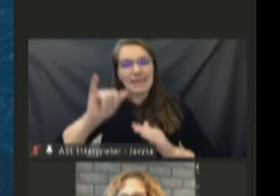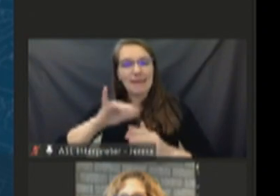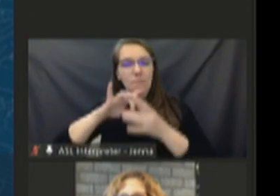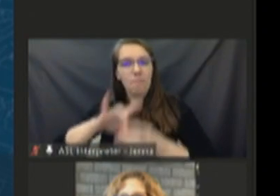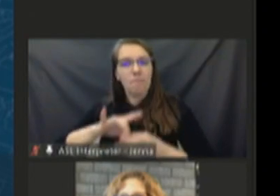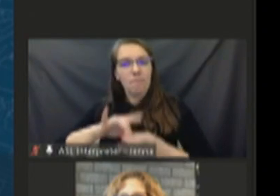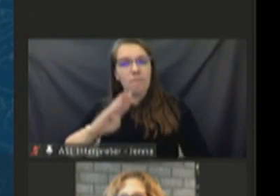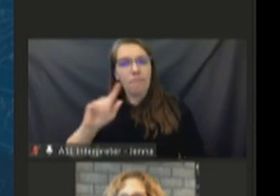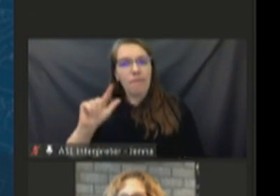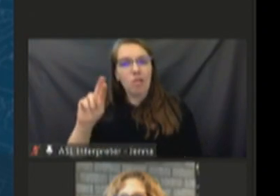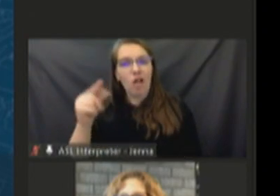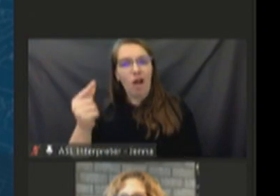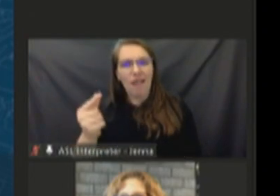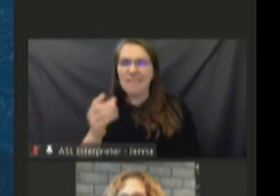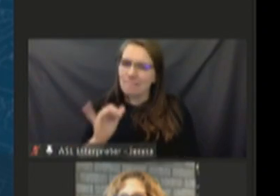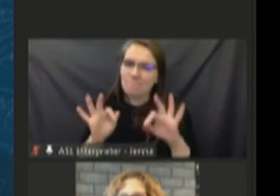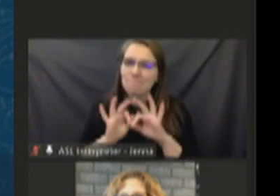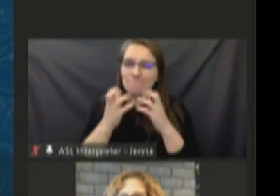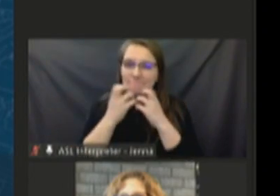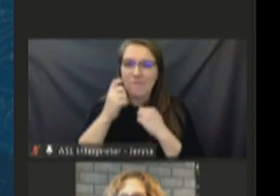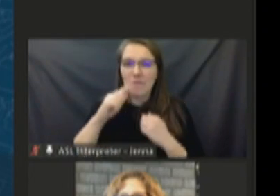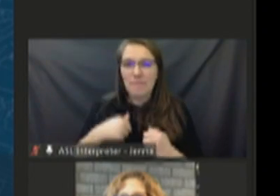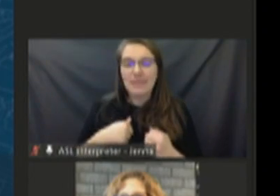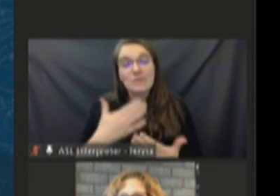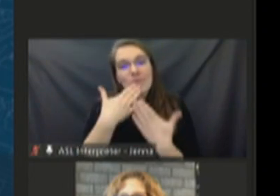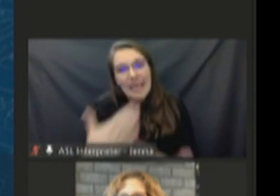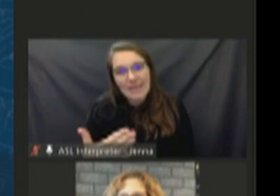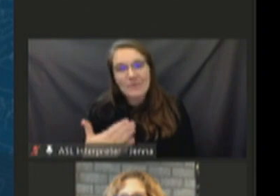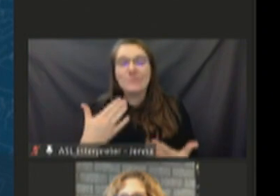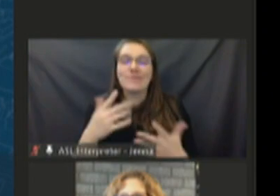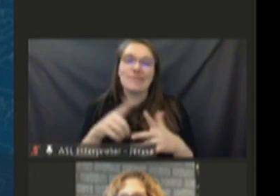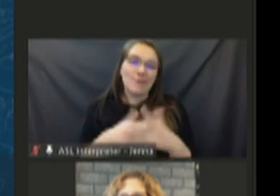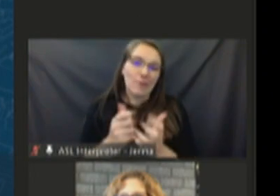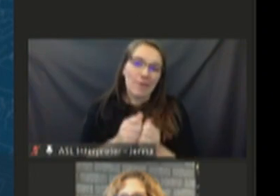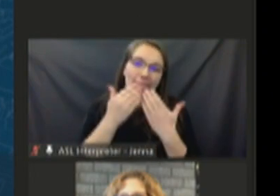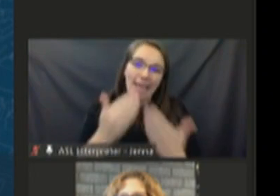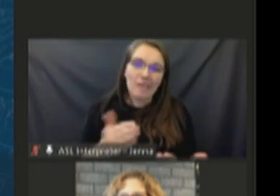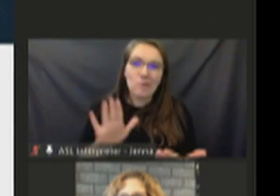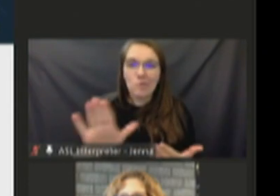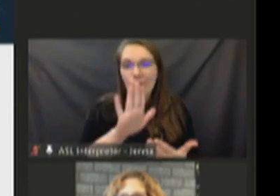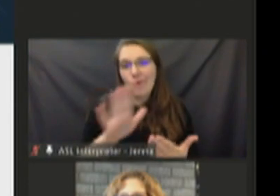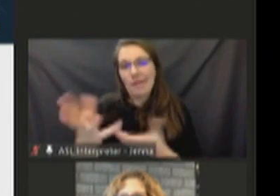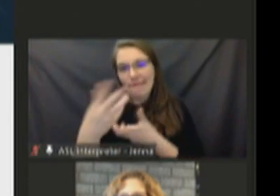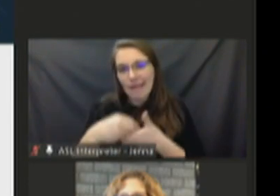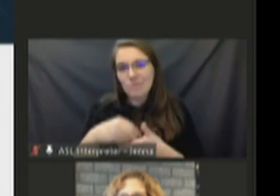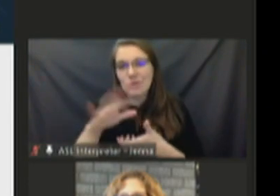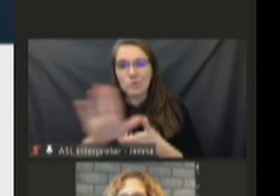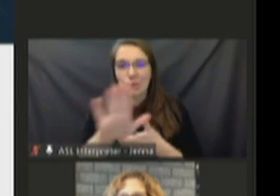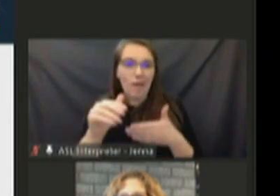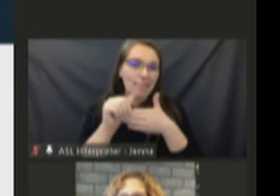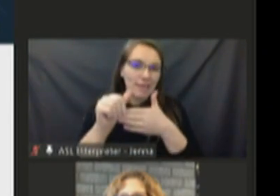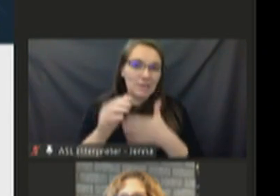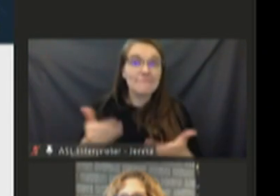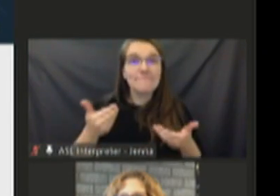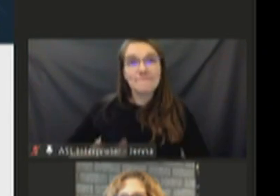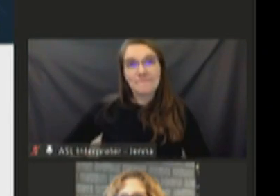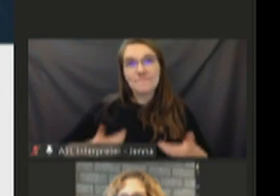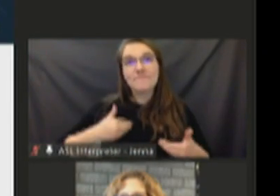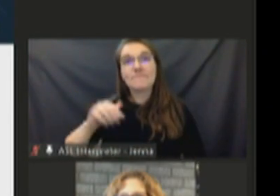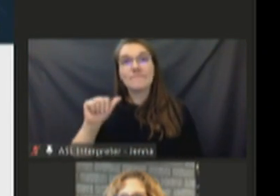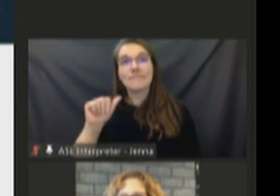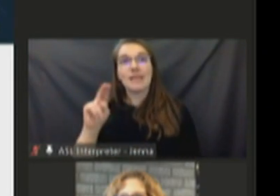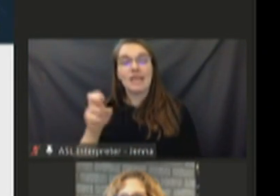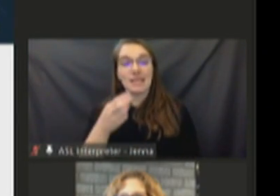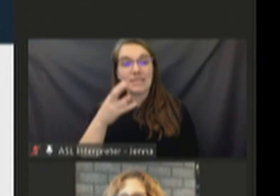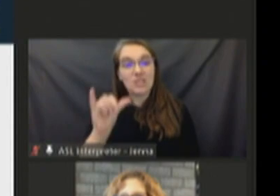So I wanted to make sure I start off by saying thank you for your engagement and your leadership. My name is Anshi Moreno. I grew